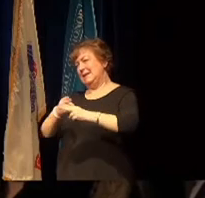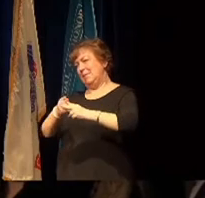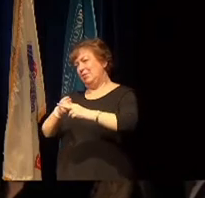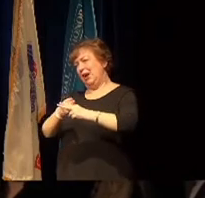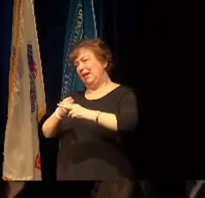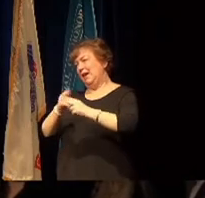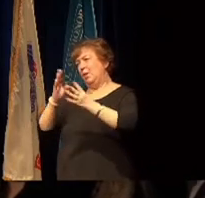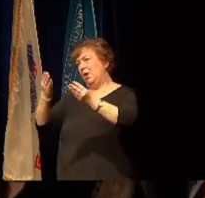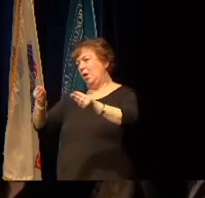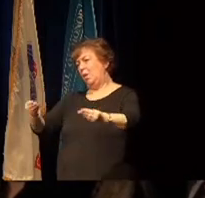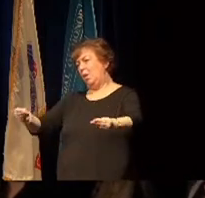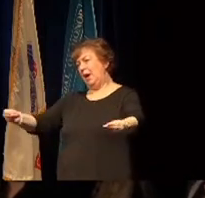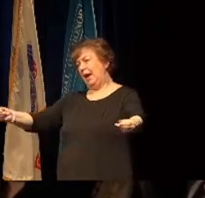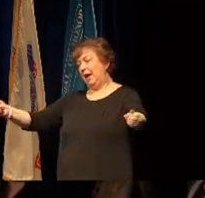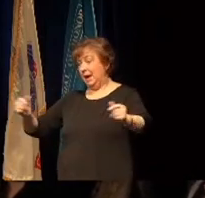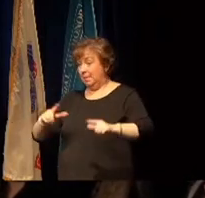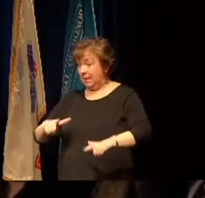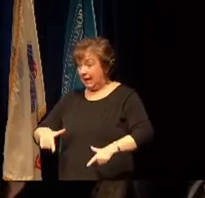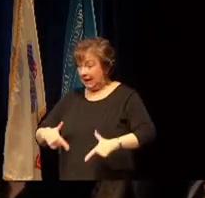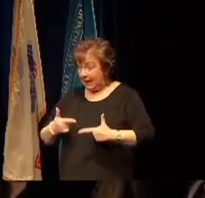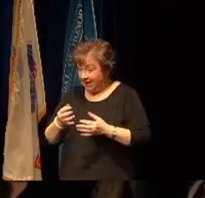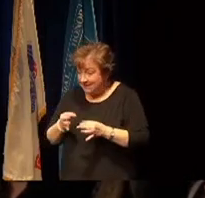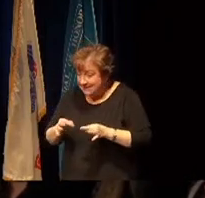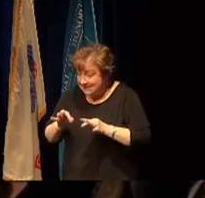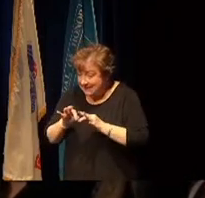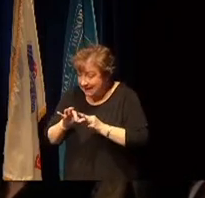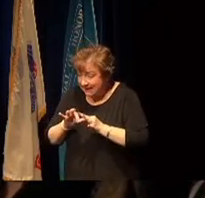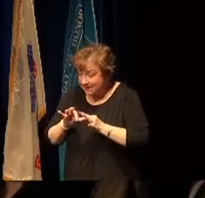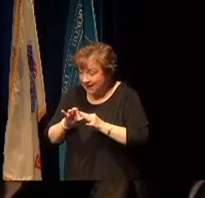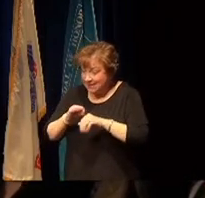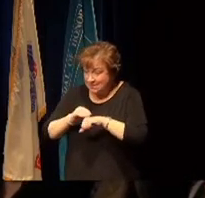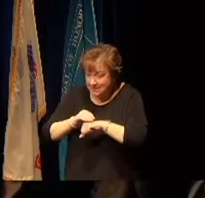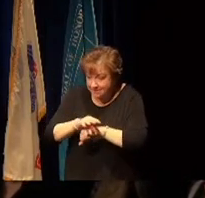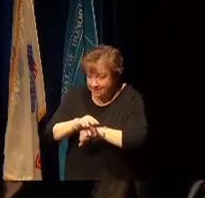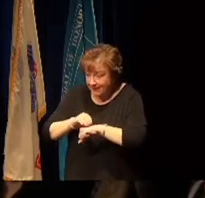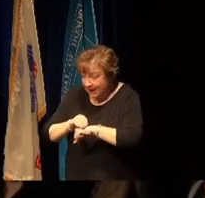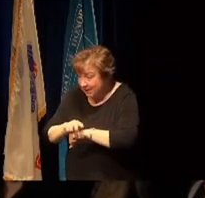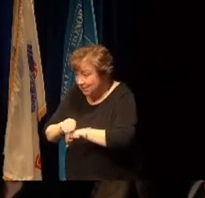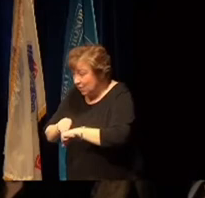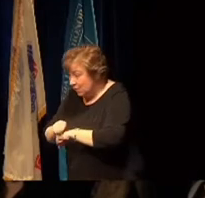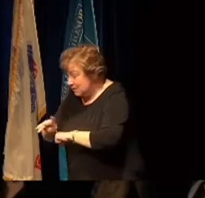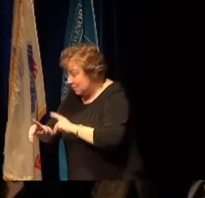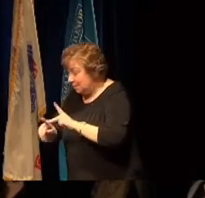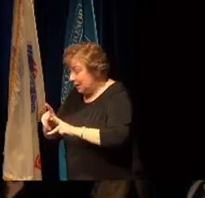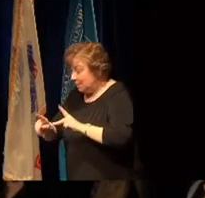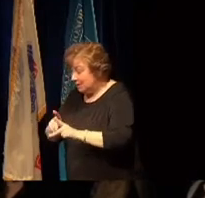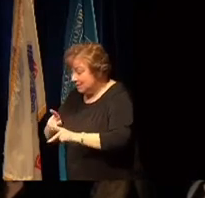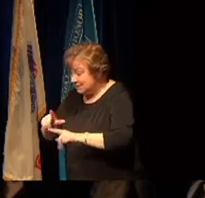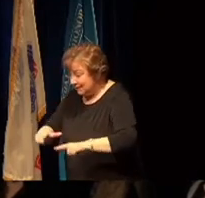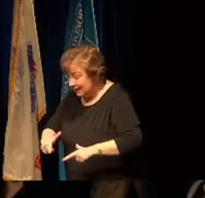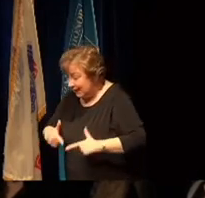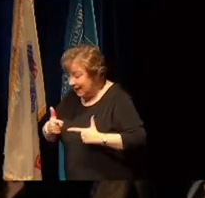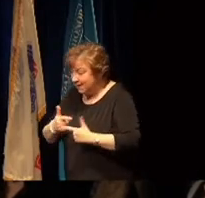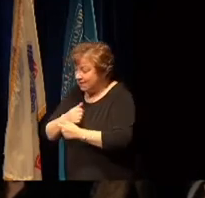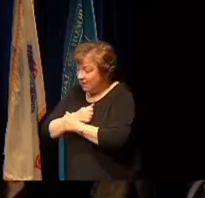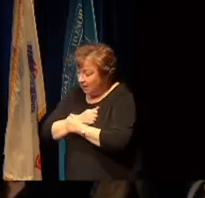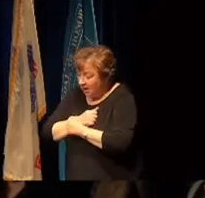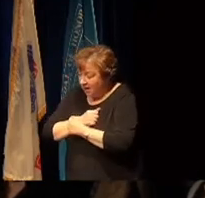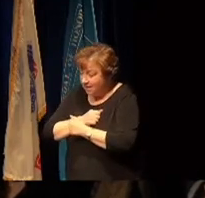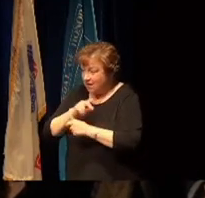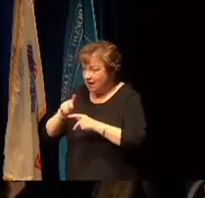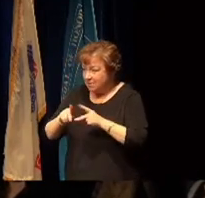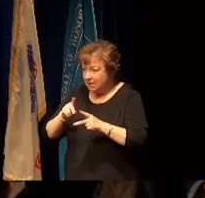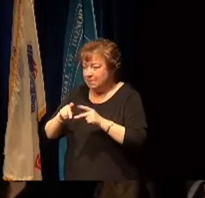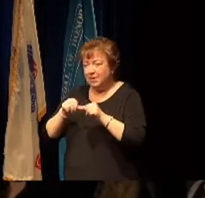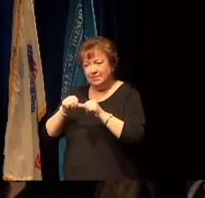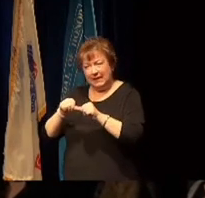point. But living a life of significance, personally impacting someone's life and loving on someone, will leave a lasting effect.